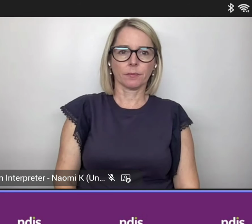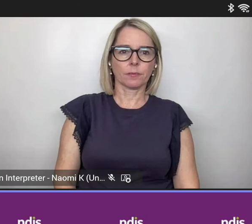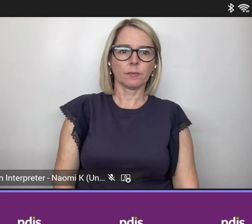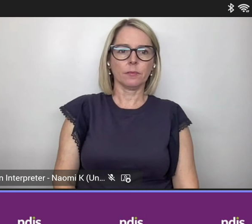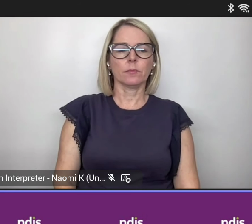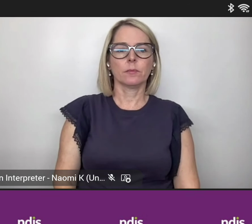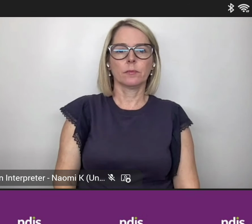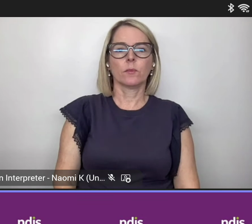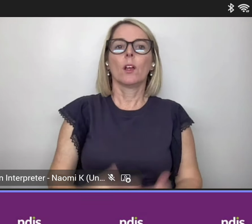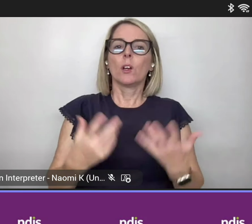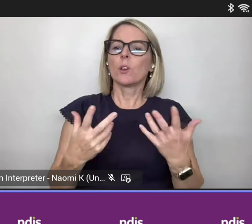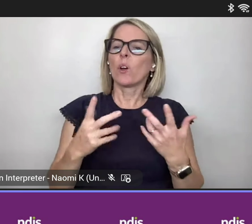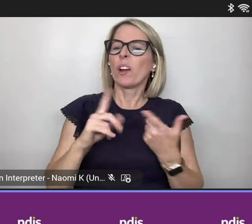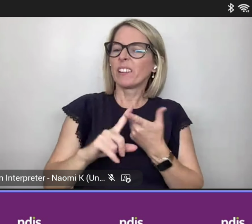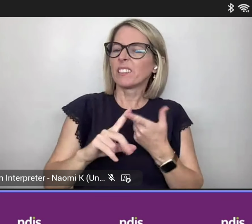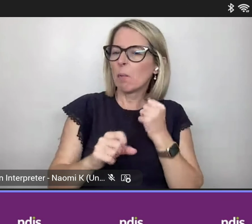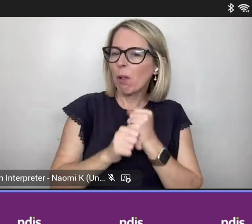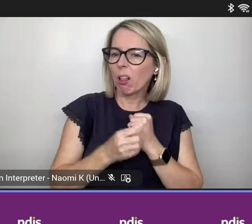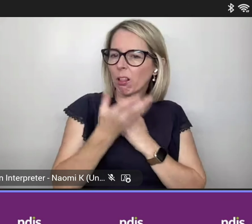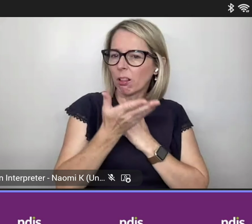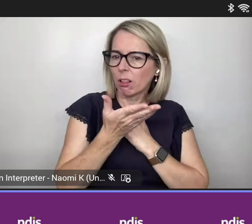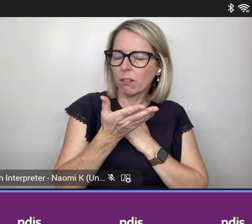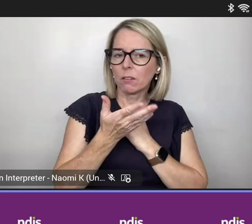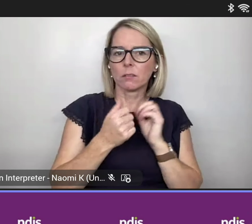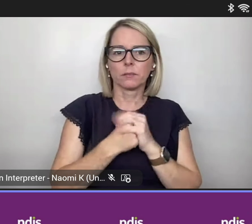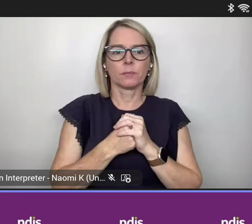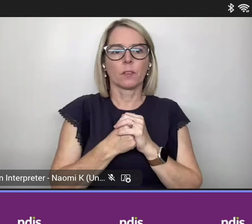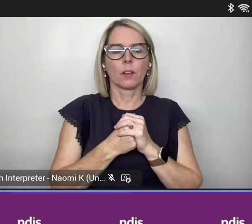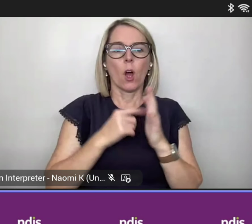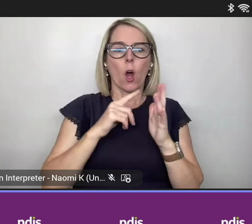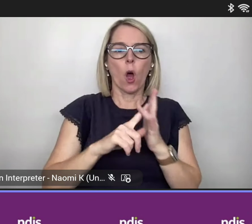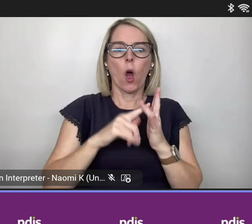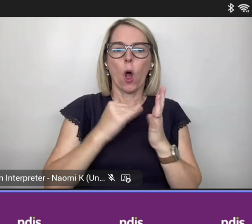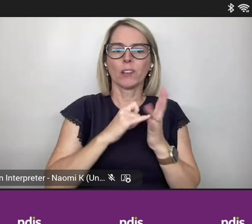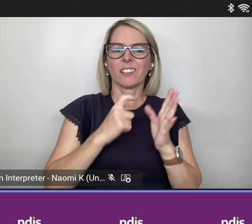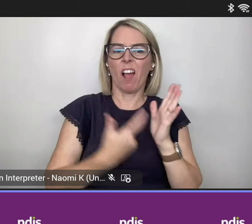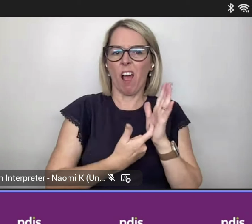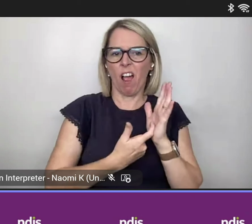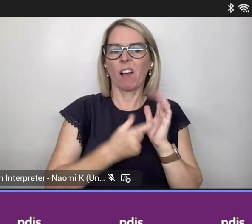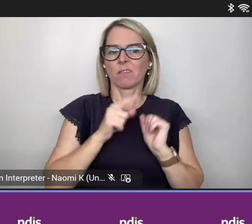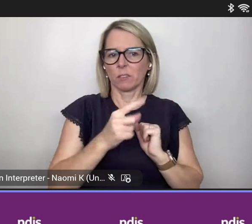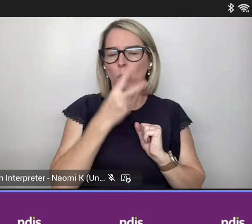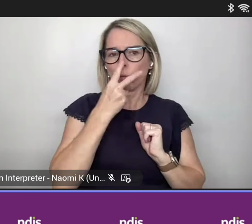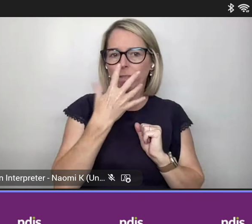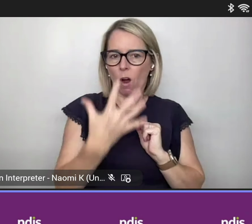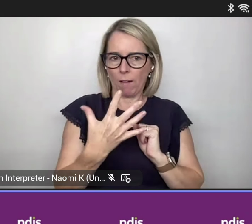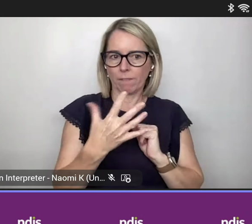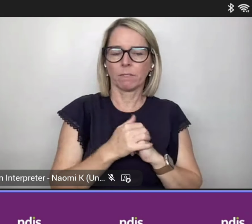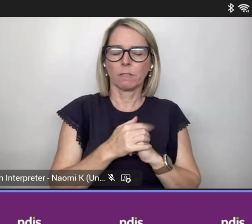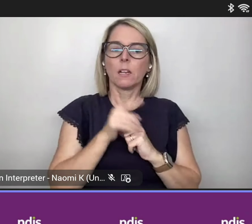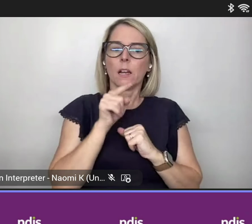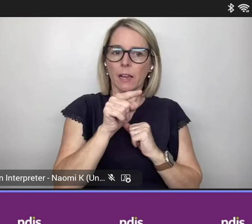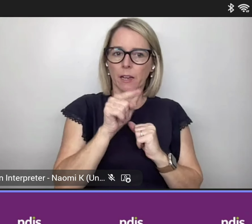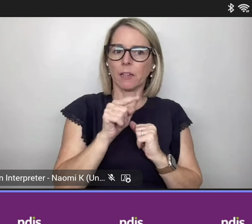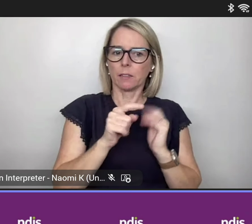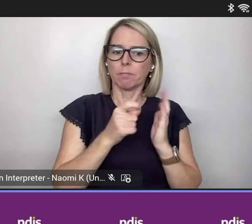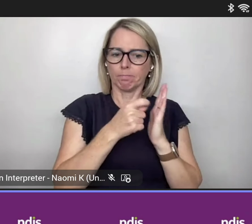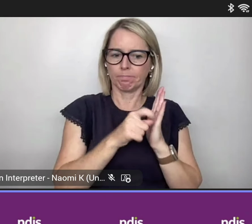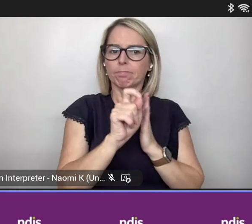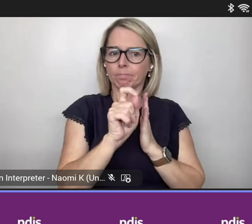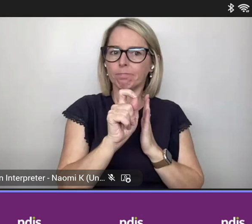Notice of impairment examples. Oscar is 25 years old and is eligible for the NDIS